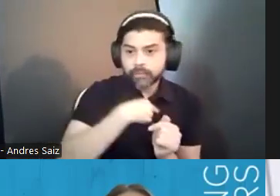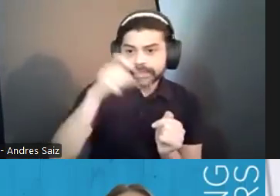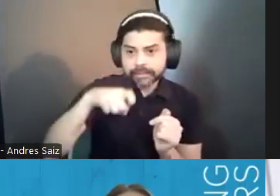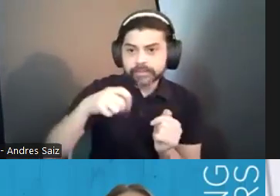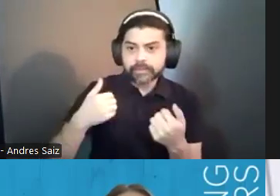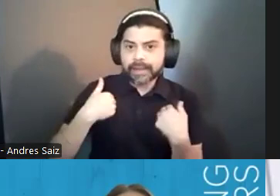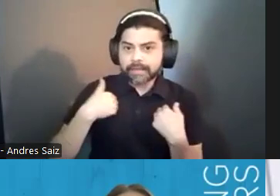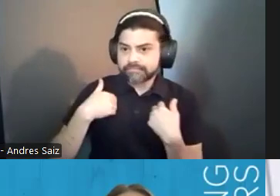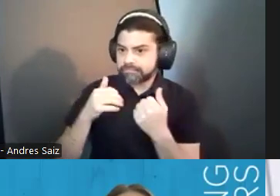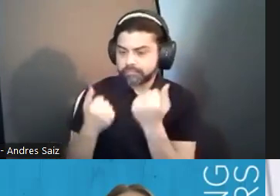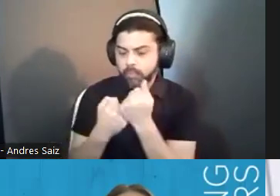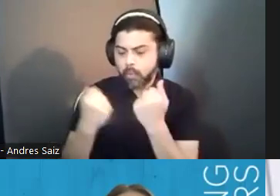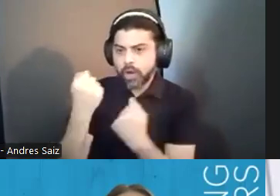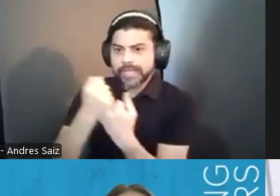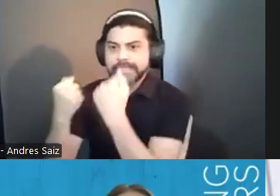too.